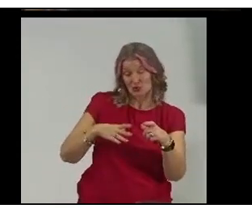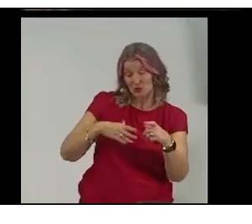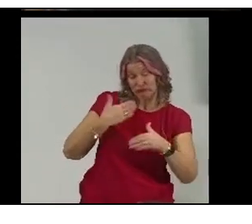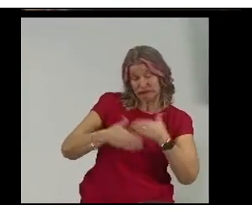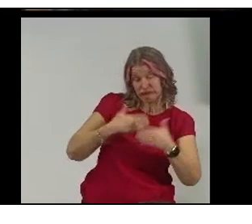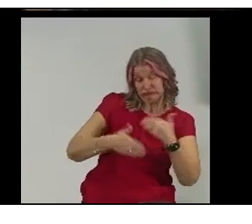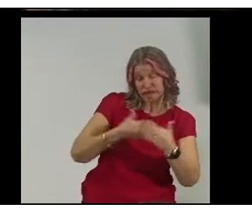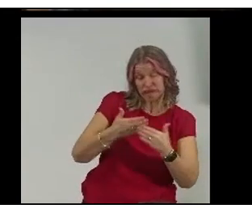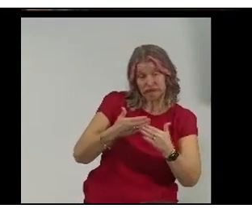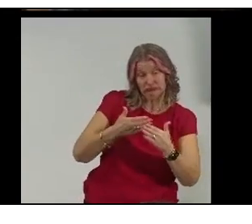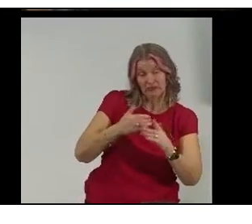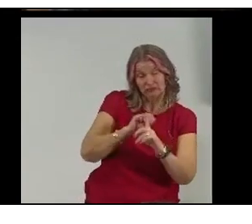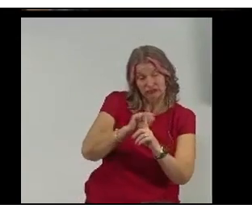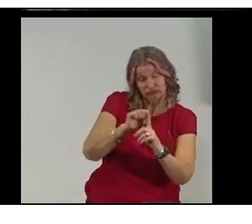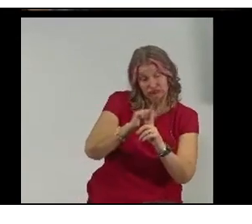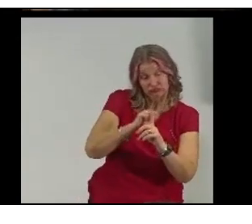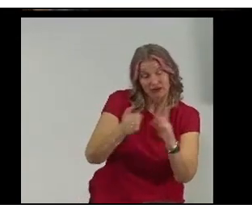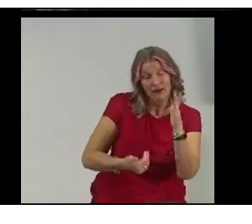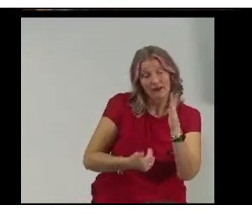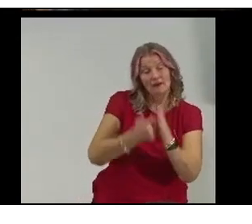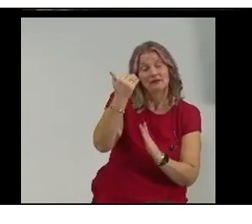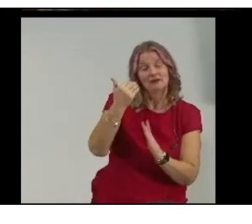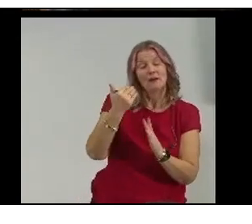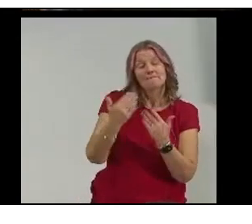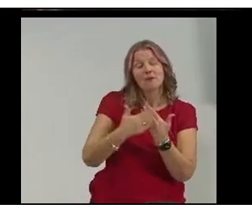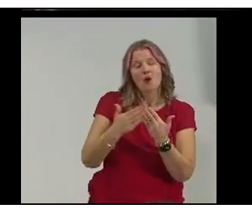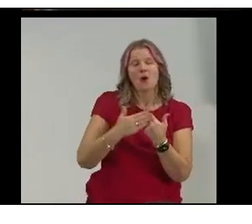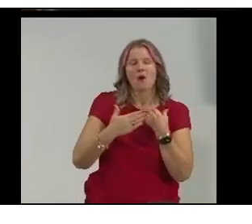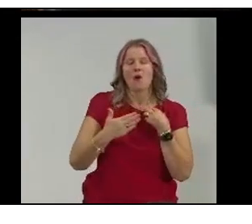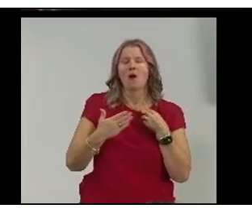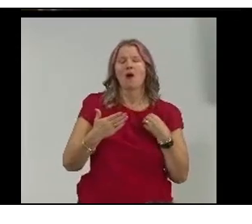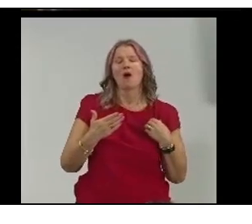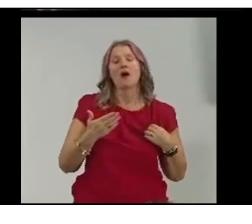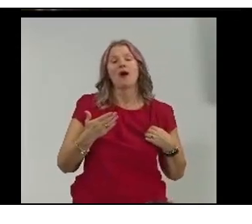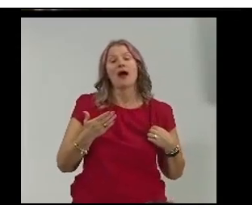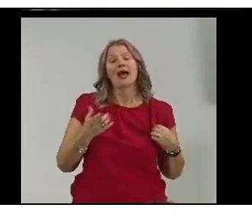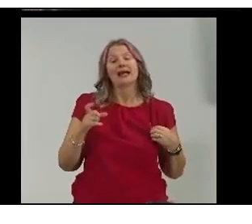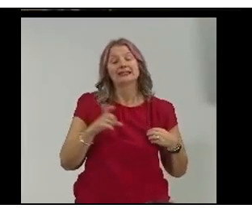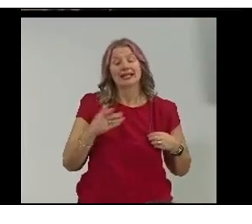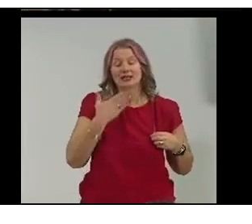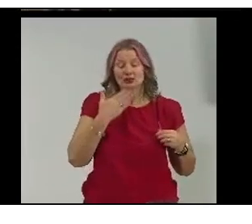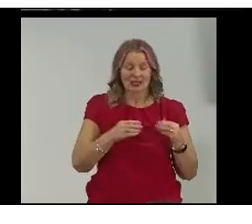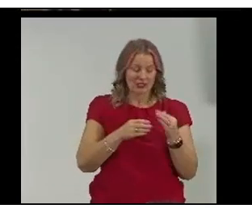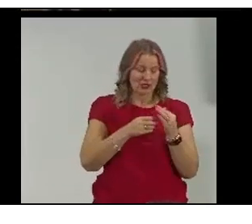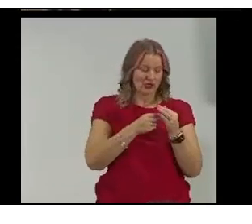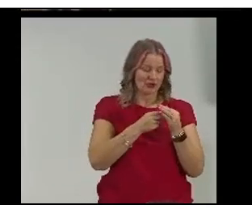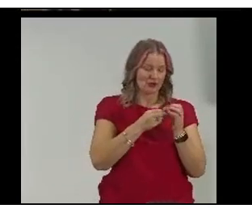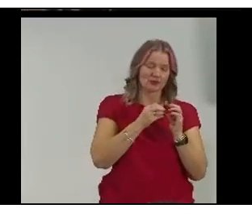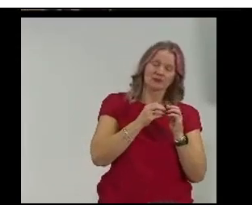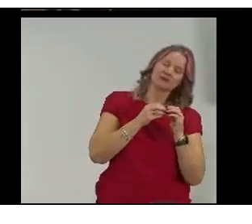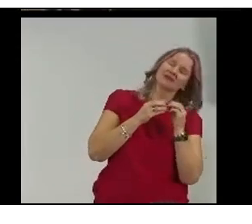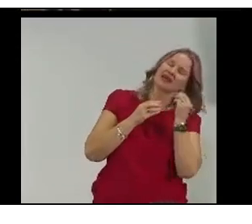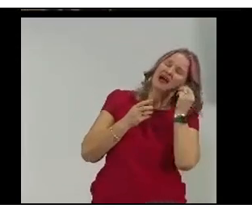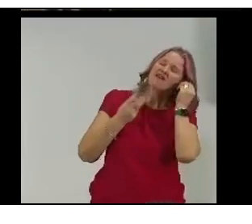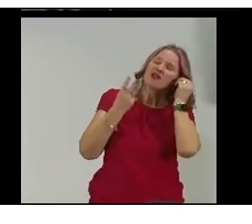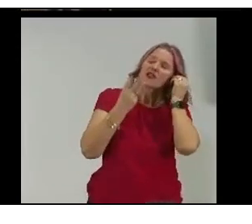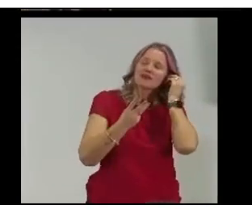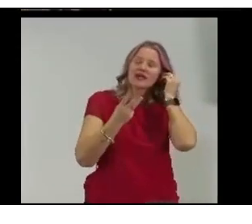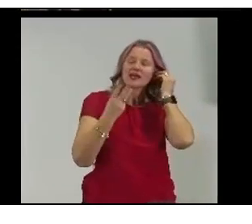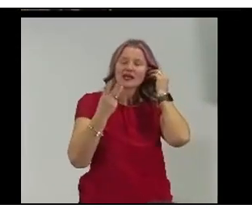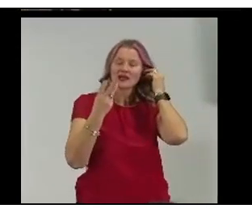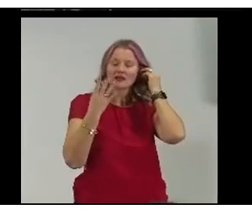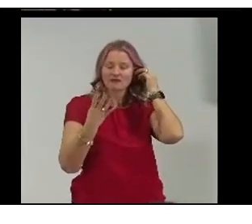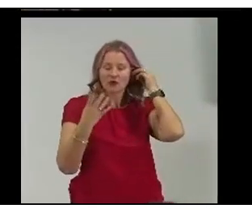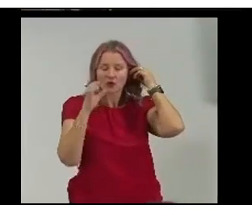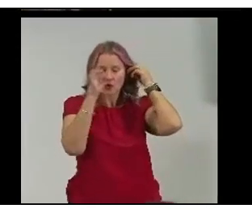started. Back to you. Dinesh, thank you. Thank you so much. So we have 3, maybe 4 questions left. And